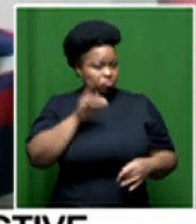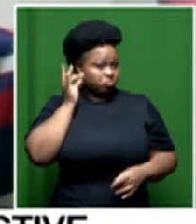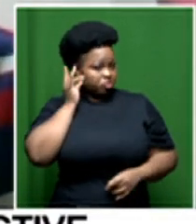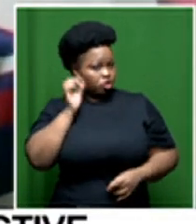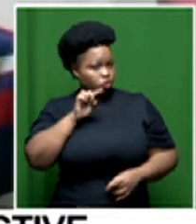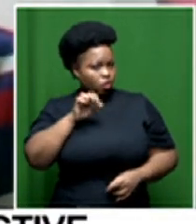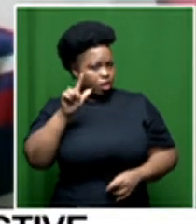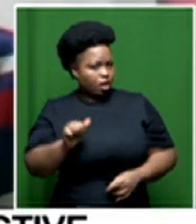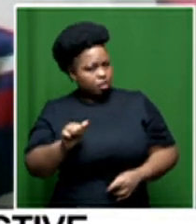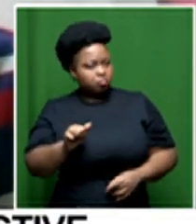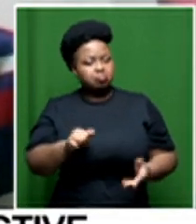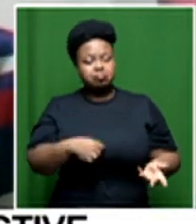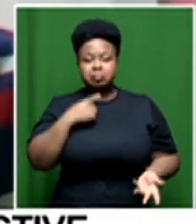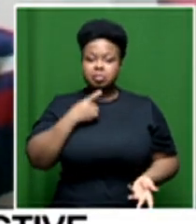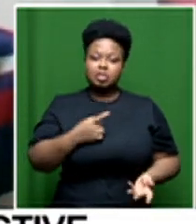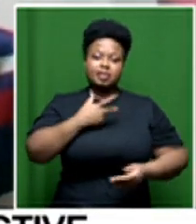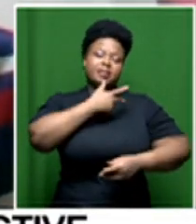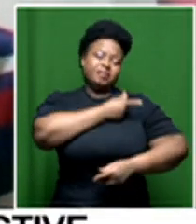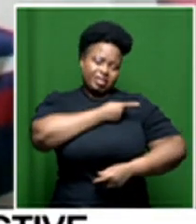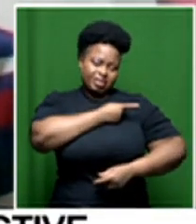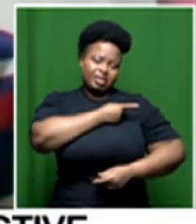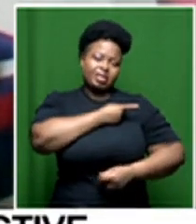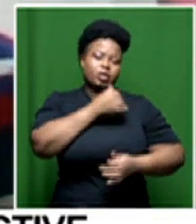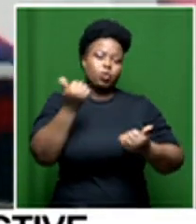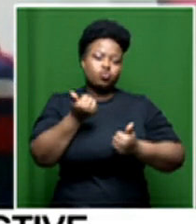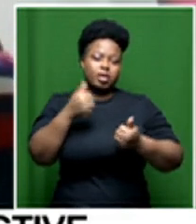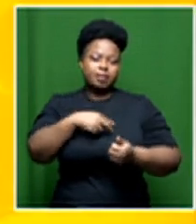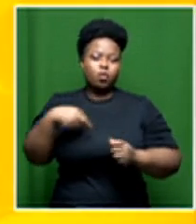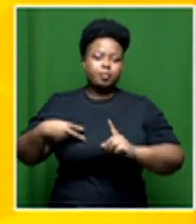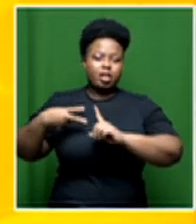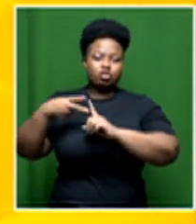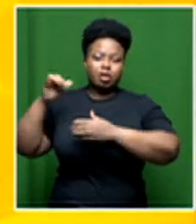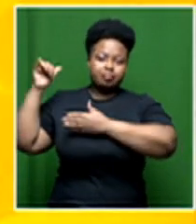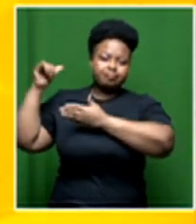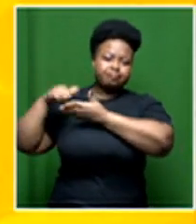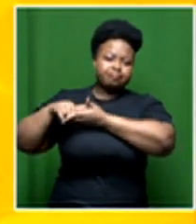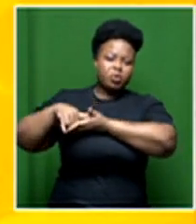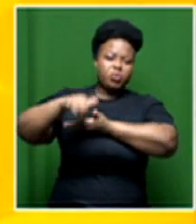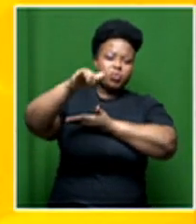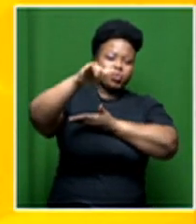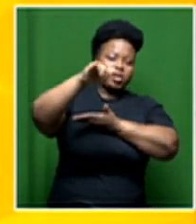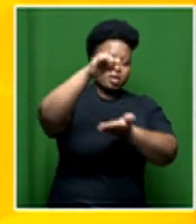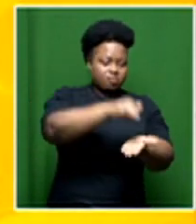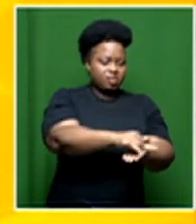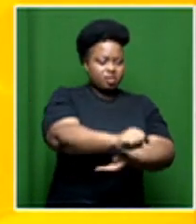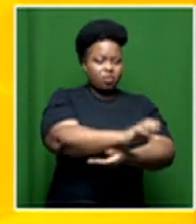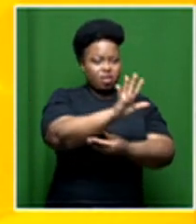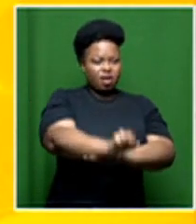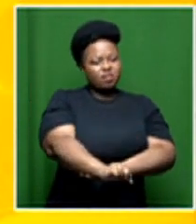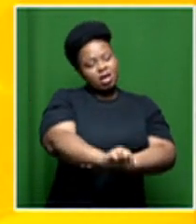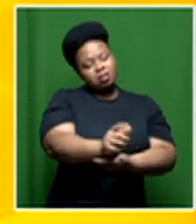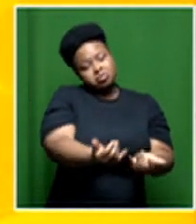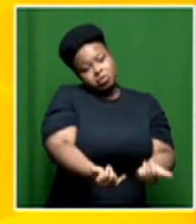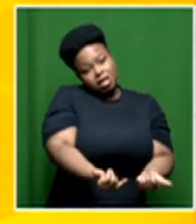from Zola that the vaccine has left Belgium, that it should be arriving here in South Africa